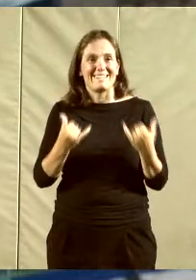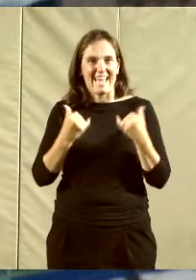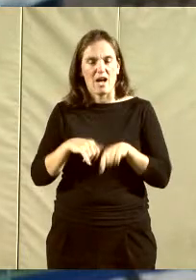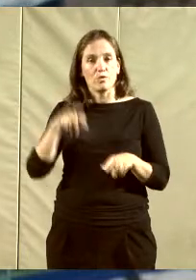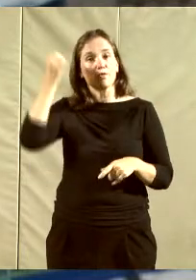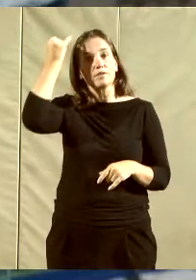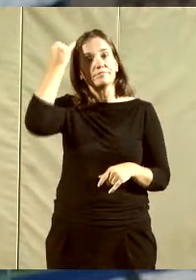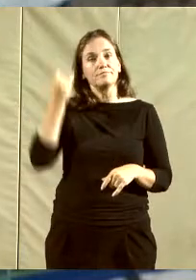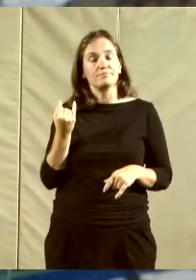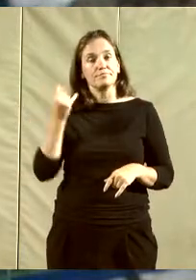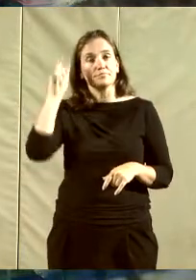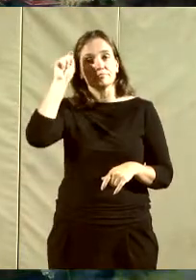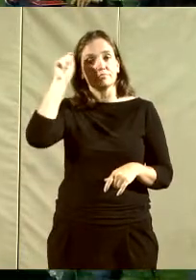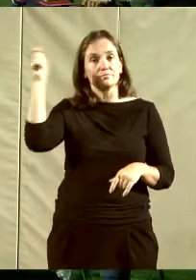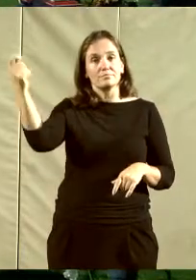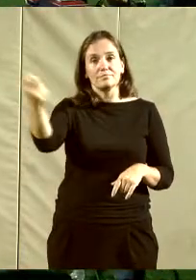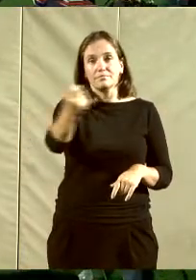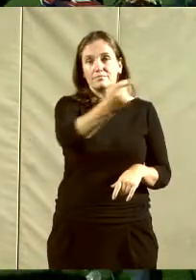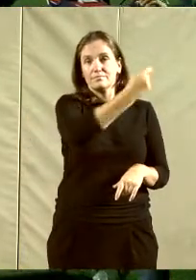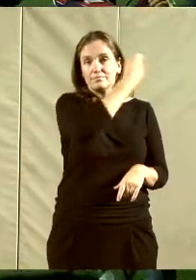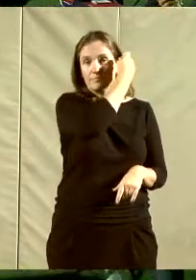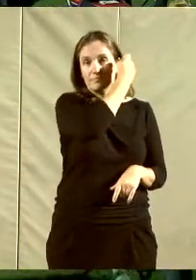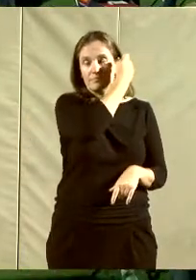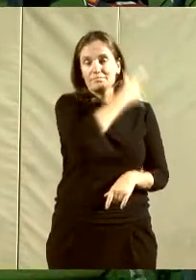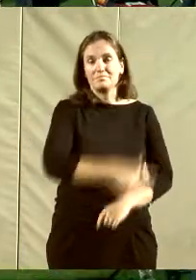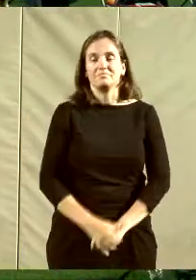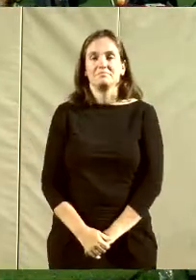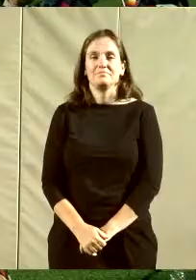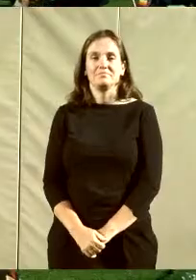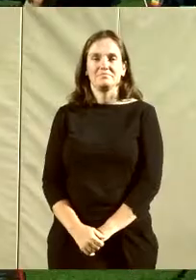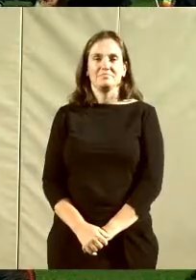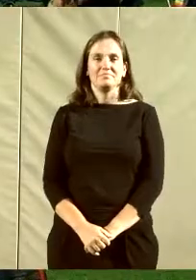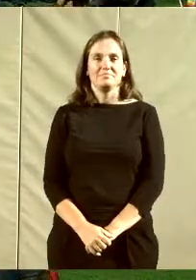your tassel from right to left.